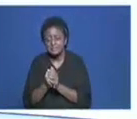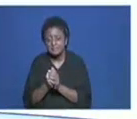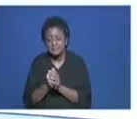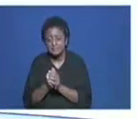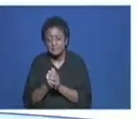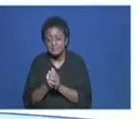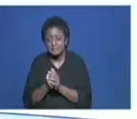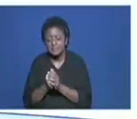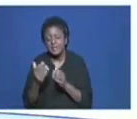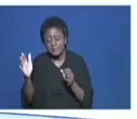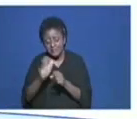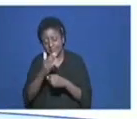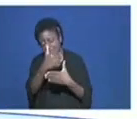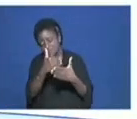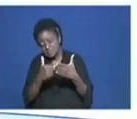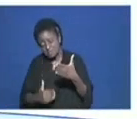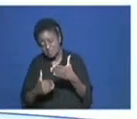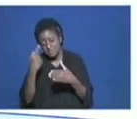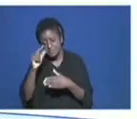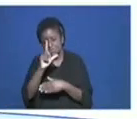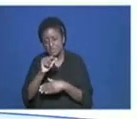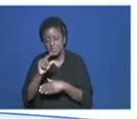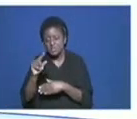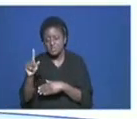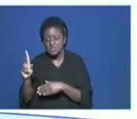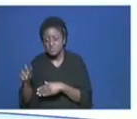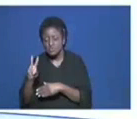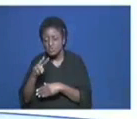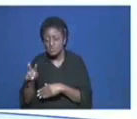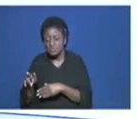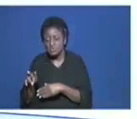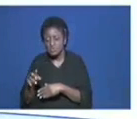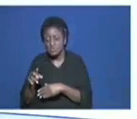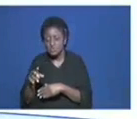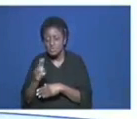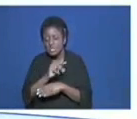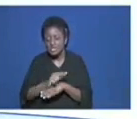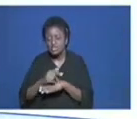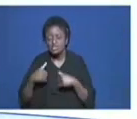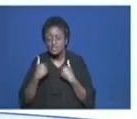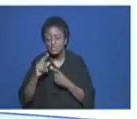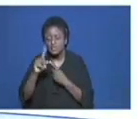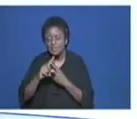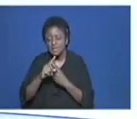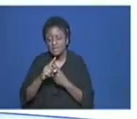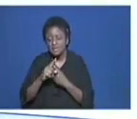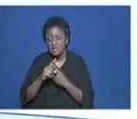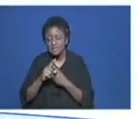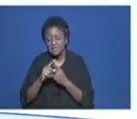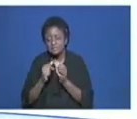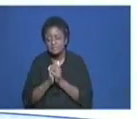Full slate of activities for the 2022 installment of the Ministry of Youth Sports and Culture's National Youth Month officially unveiled early